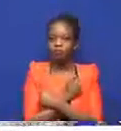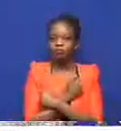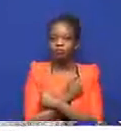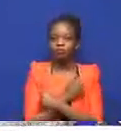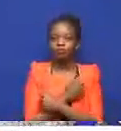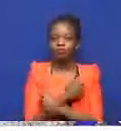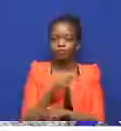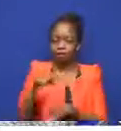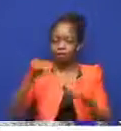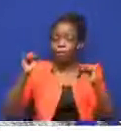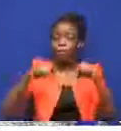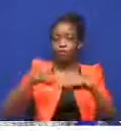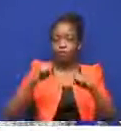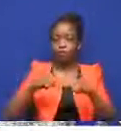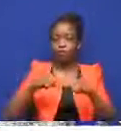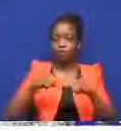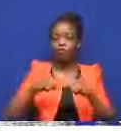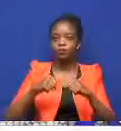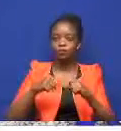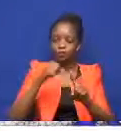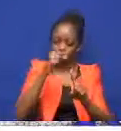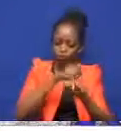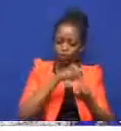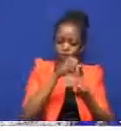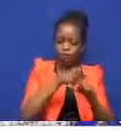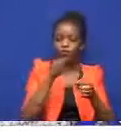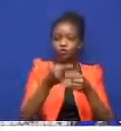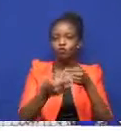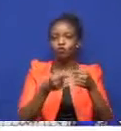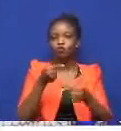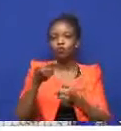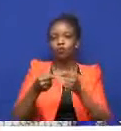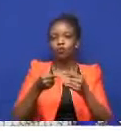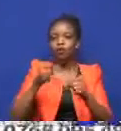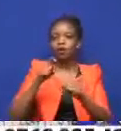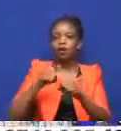this is possible. Kept pushing her to do this until